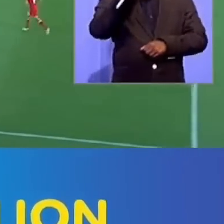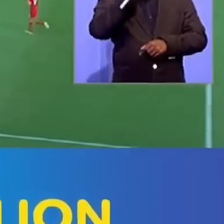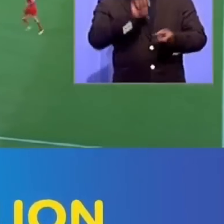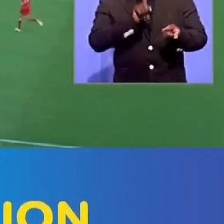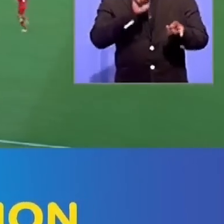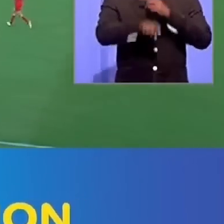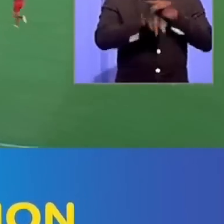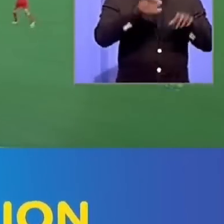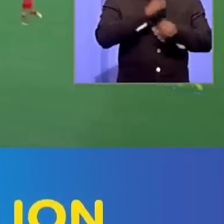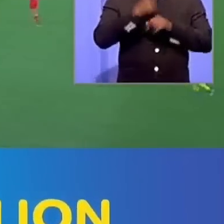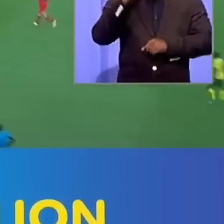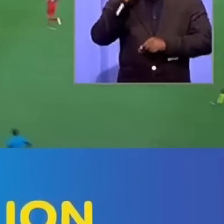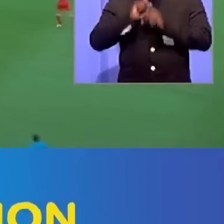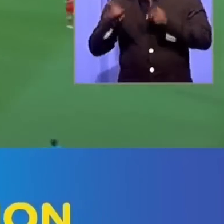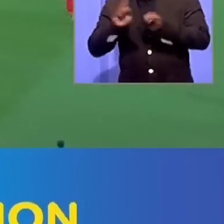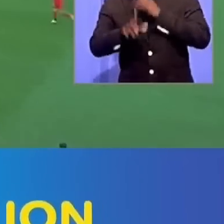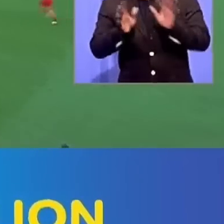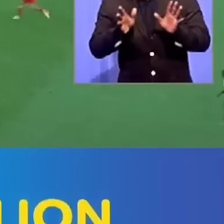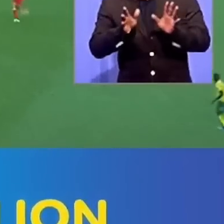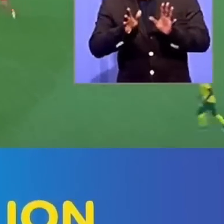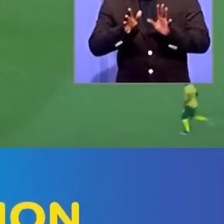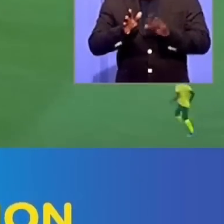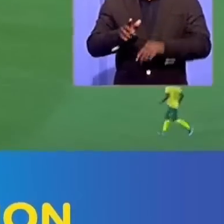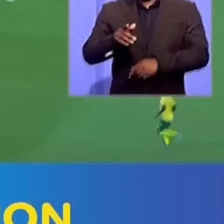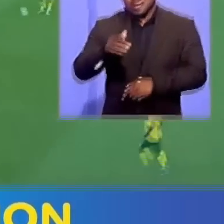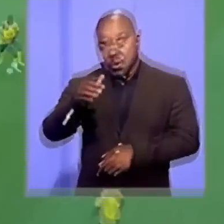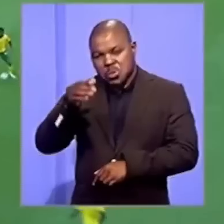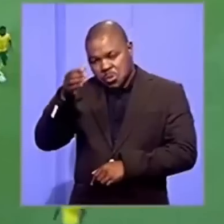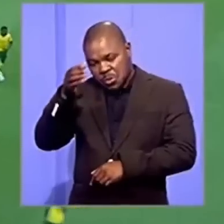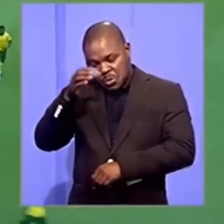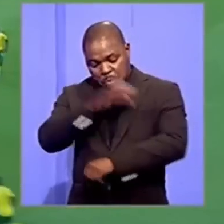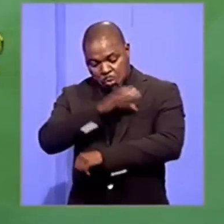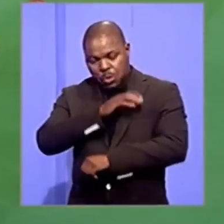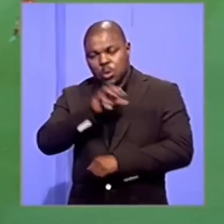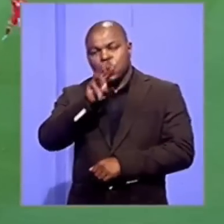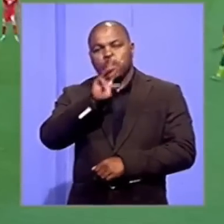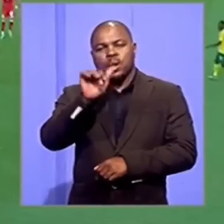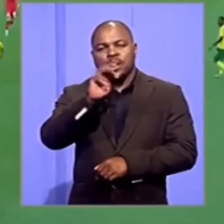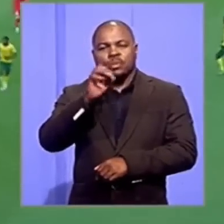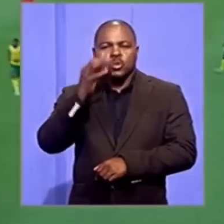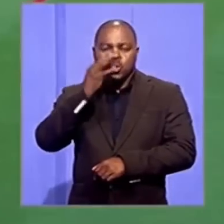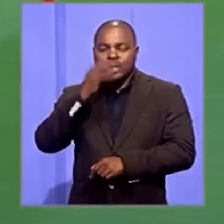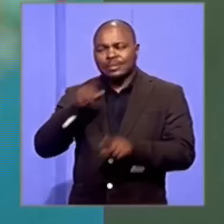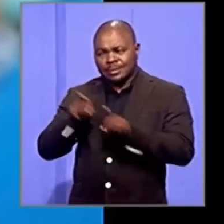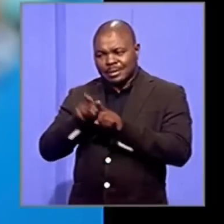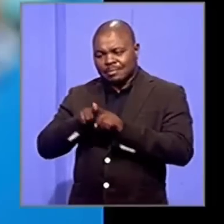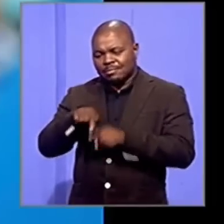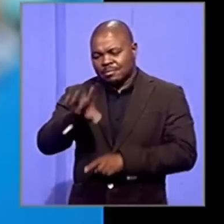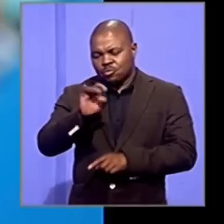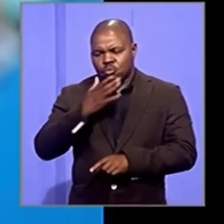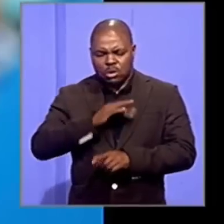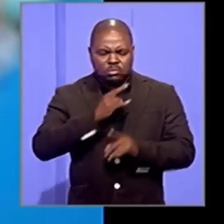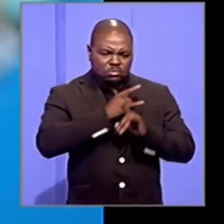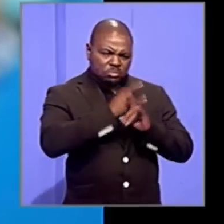lebellwa. Mokaptene wa sehlopha Ronwen Williams o re maikemisetso a bona ke ho hlola le ka Labobedi. We just